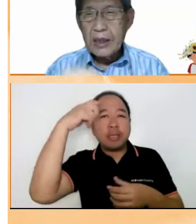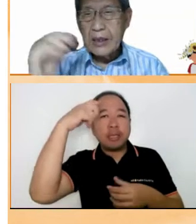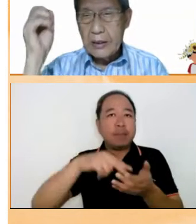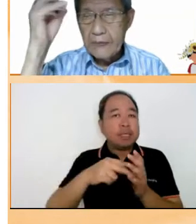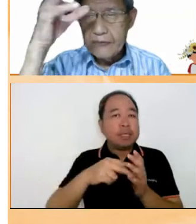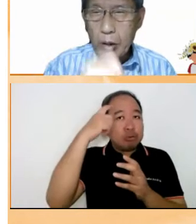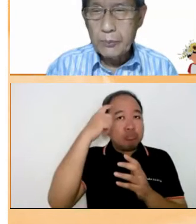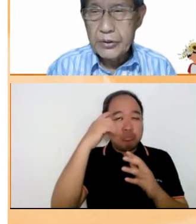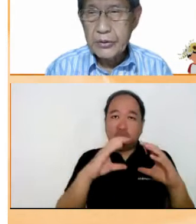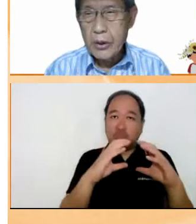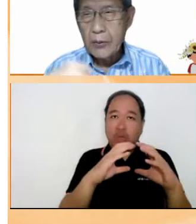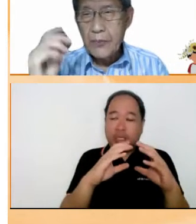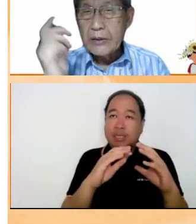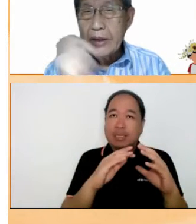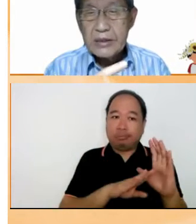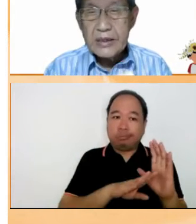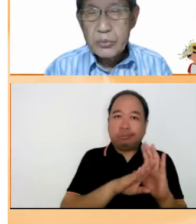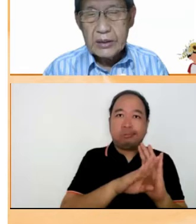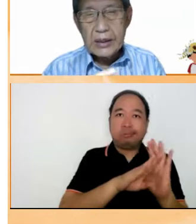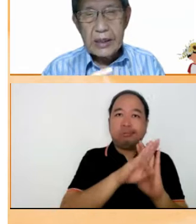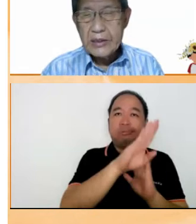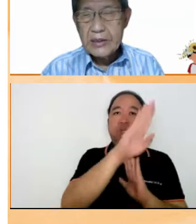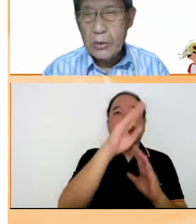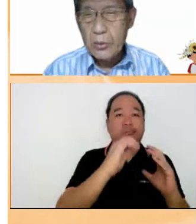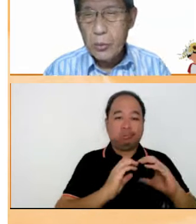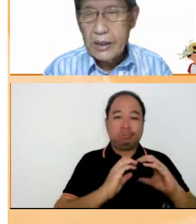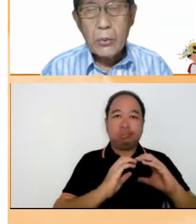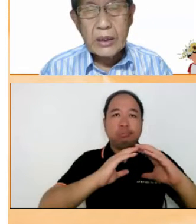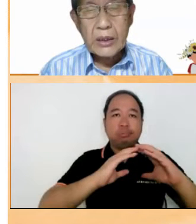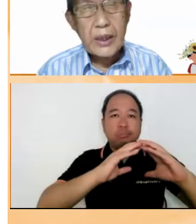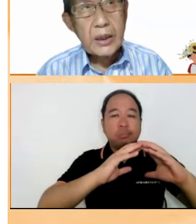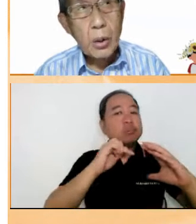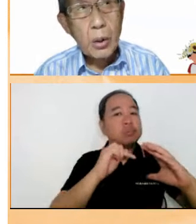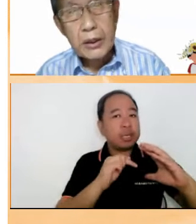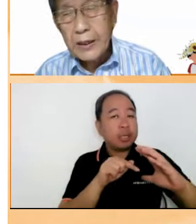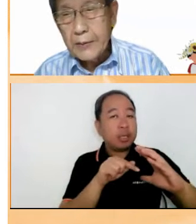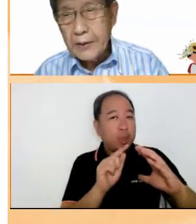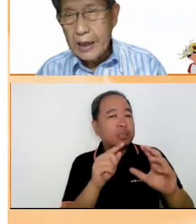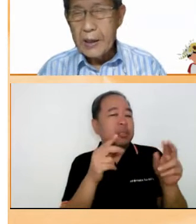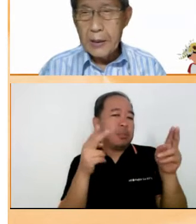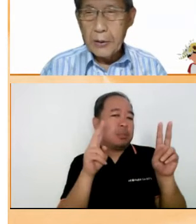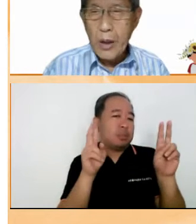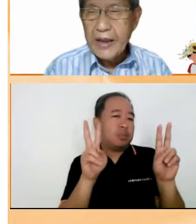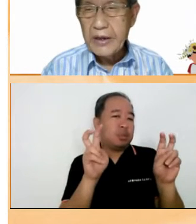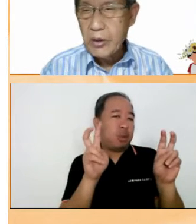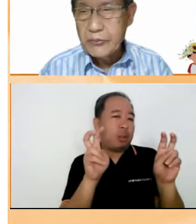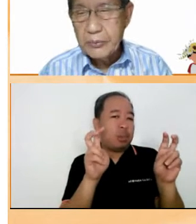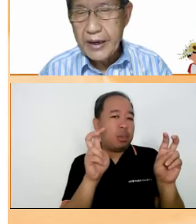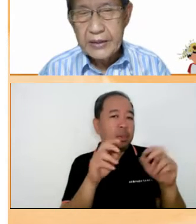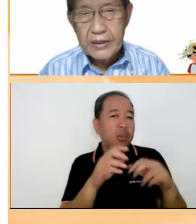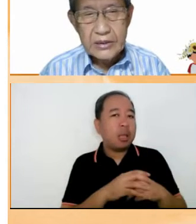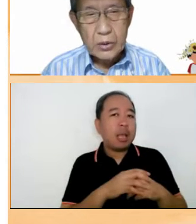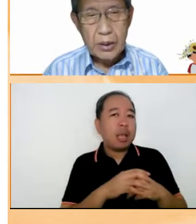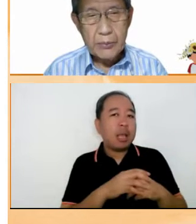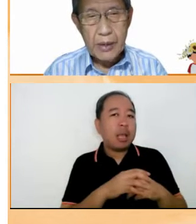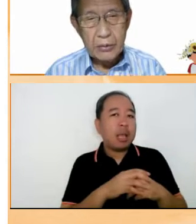getting developed, you know. This is what we call wiring of the